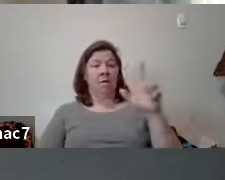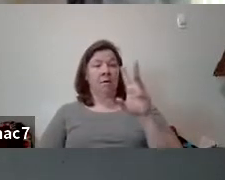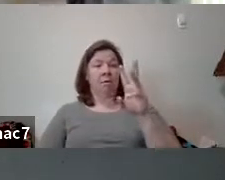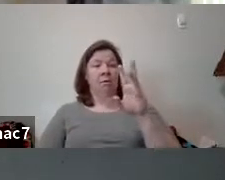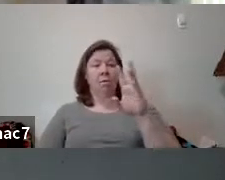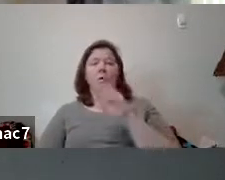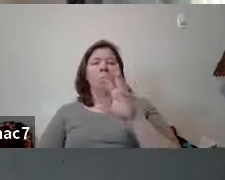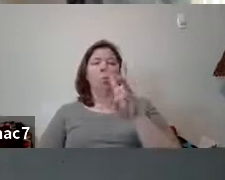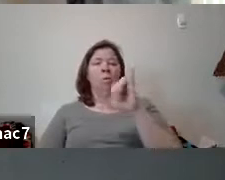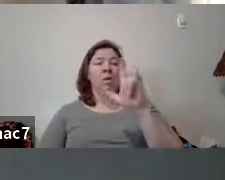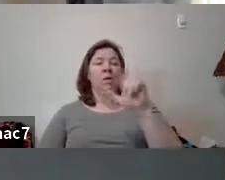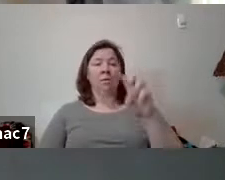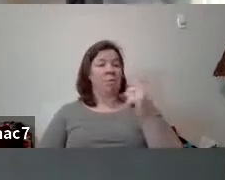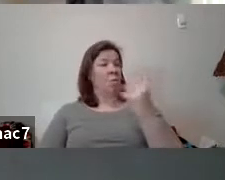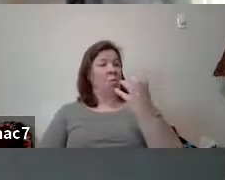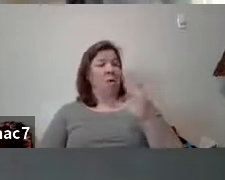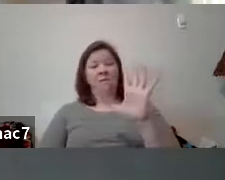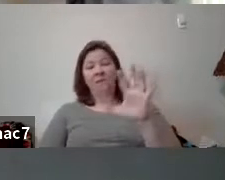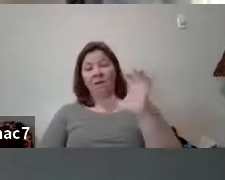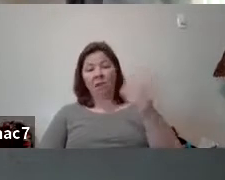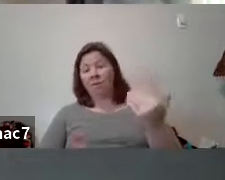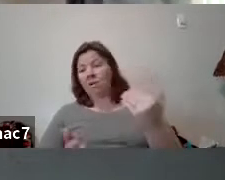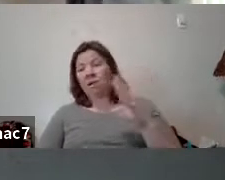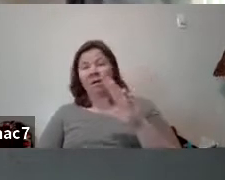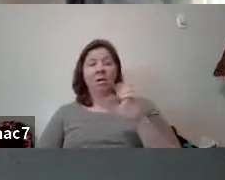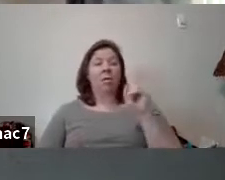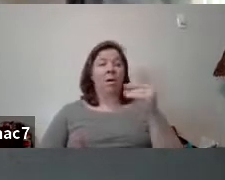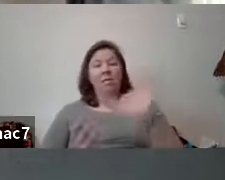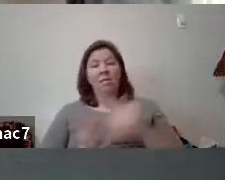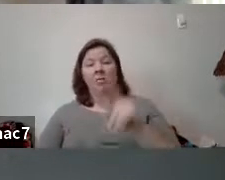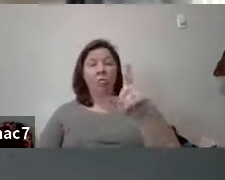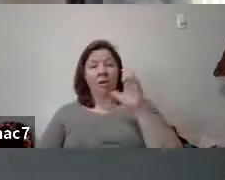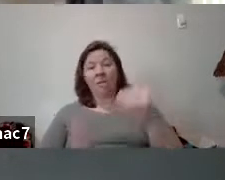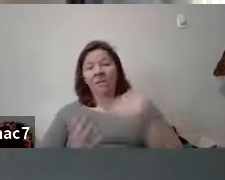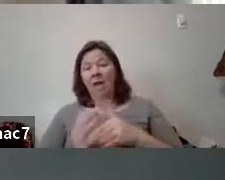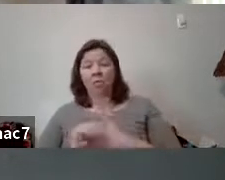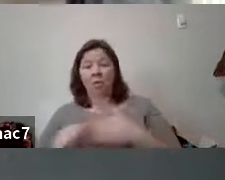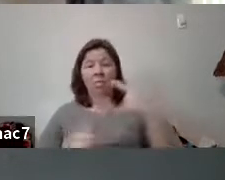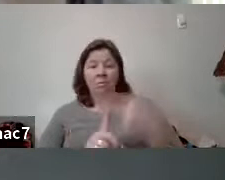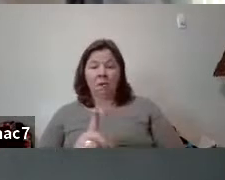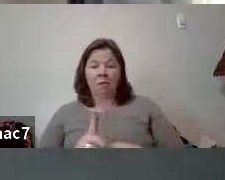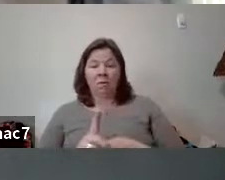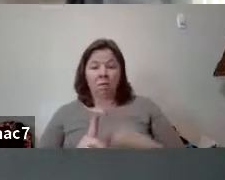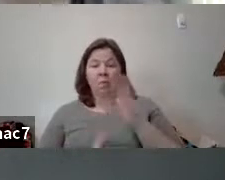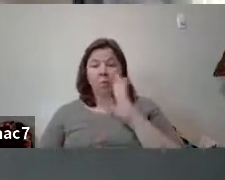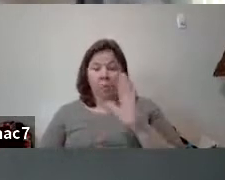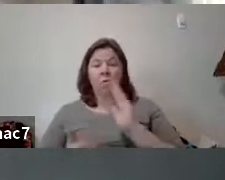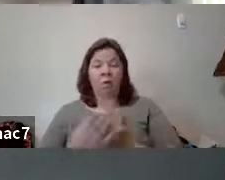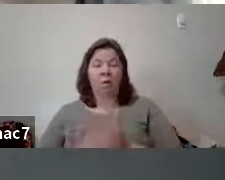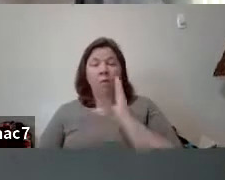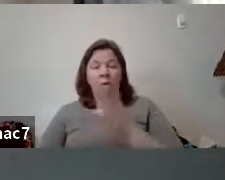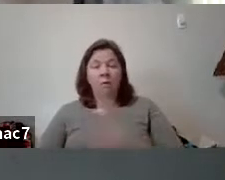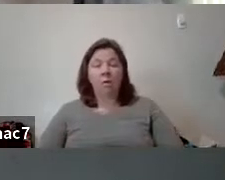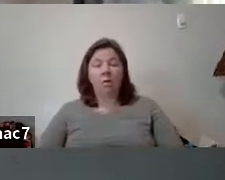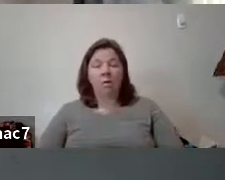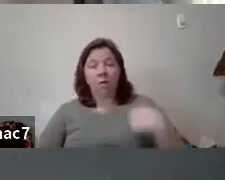wanting an extra $500, $1,000, $100,000 a month, whatever it is, you're going to get there. We are all going